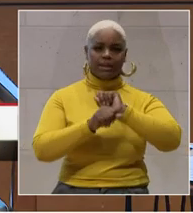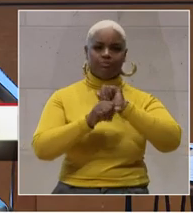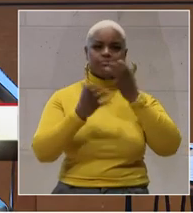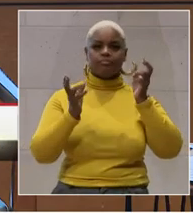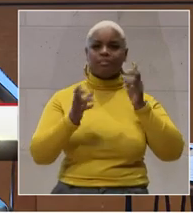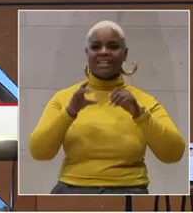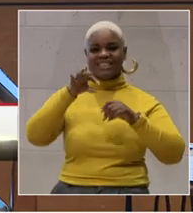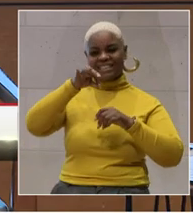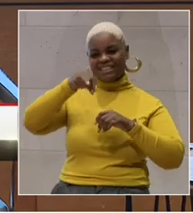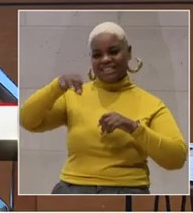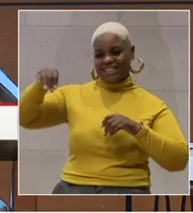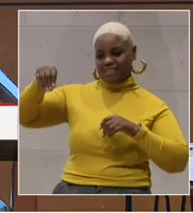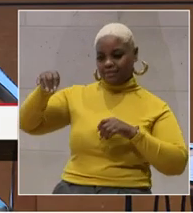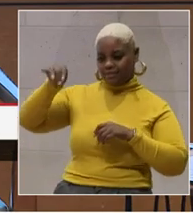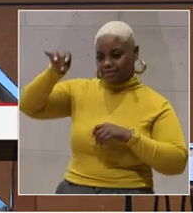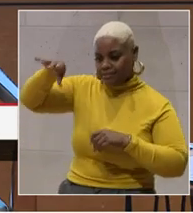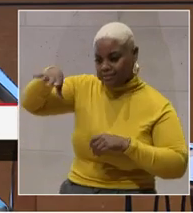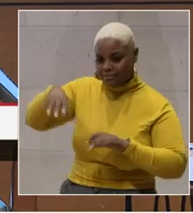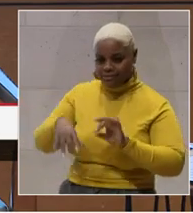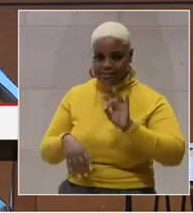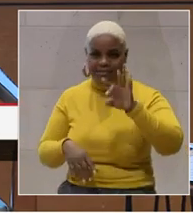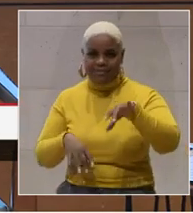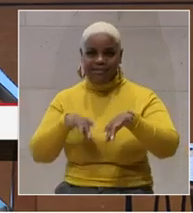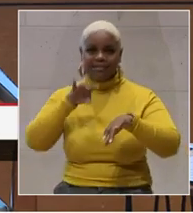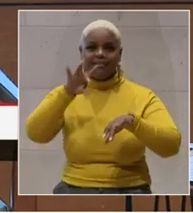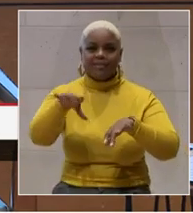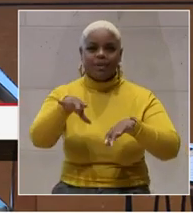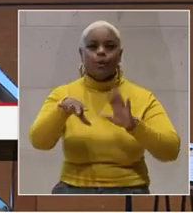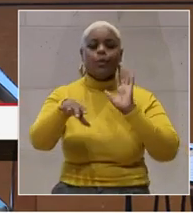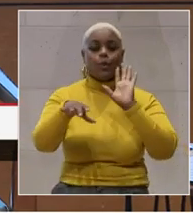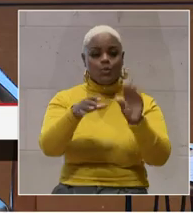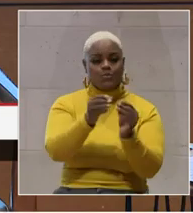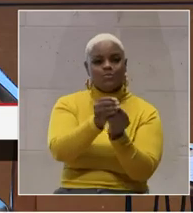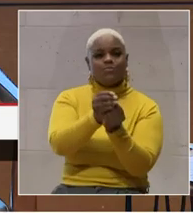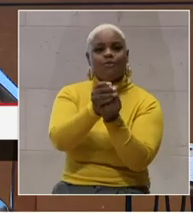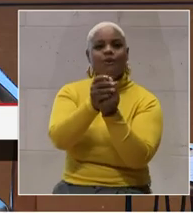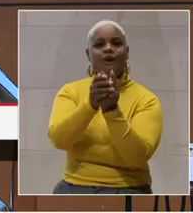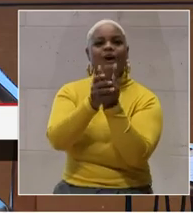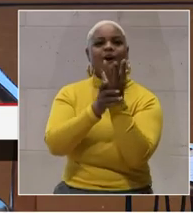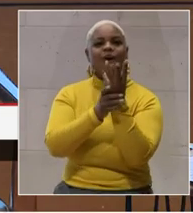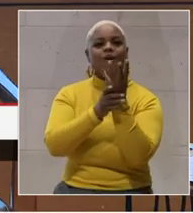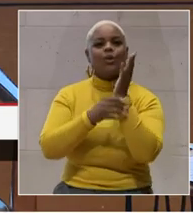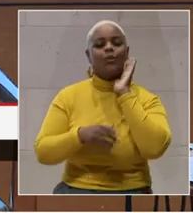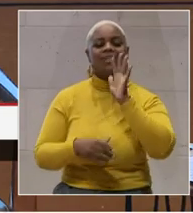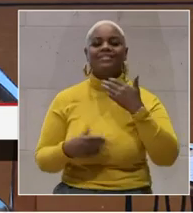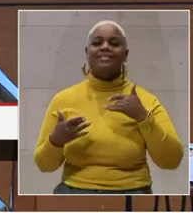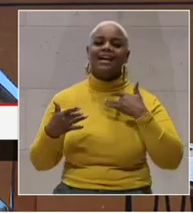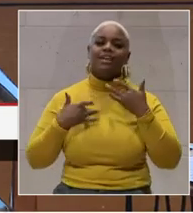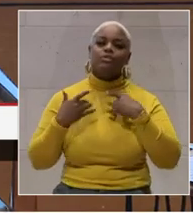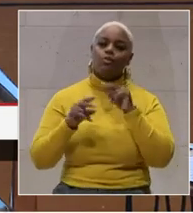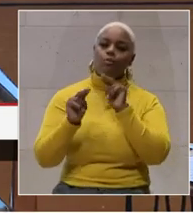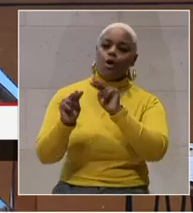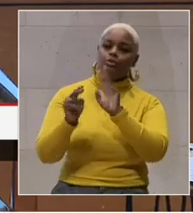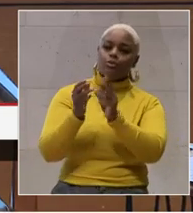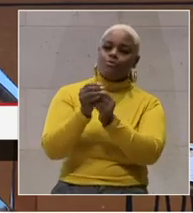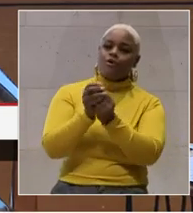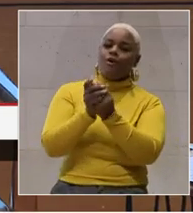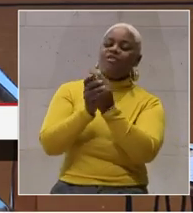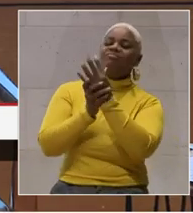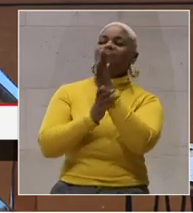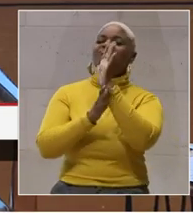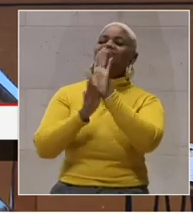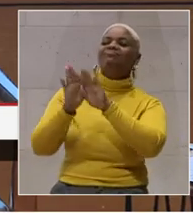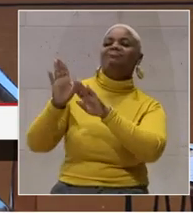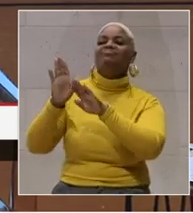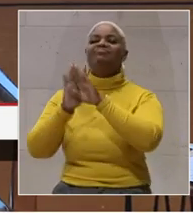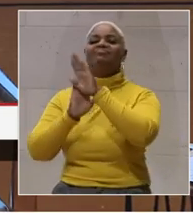what I'm going to be excited about is just watching the fruits of our labor as mayors like the ones that are in this room are able to